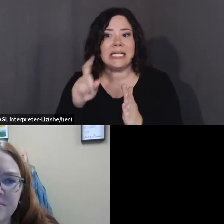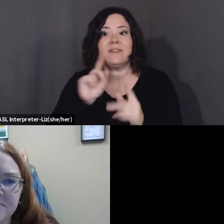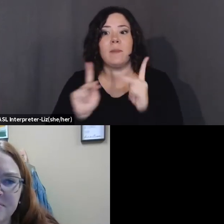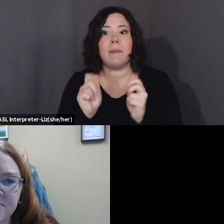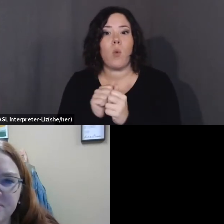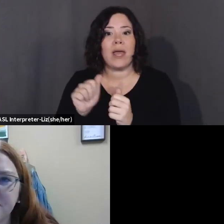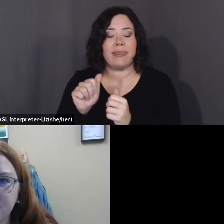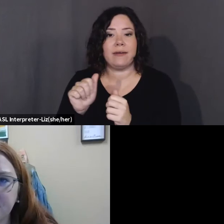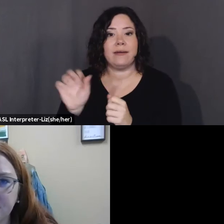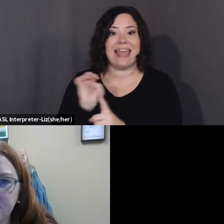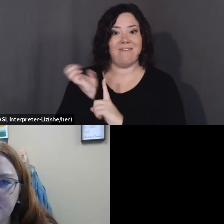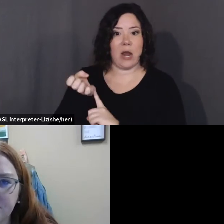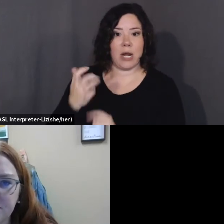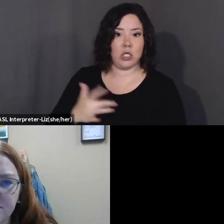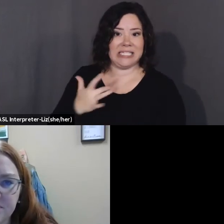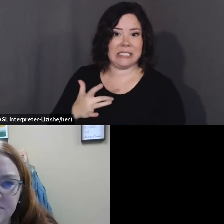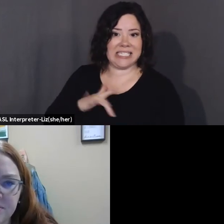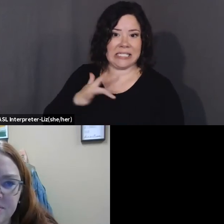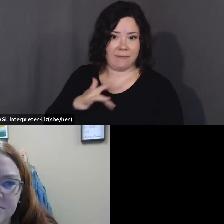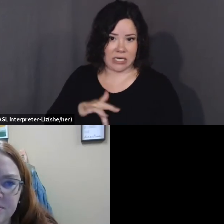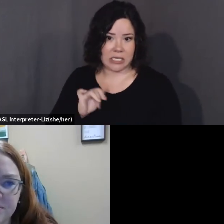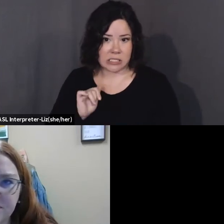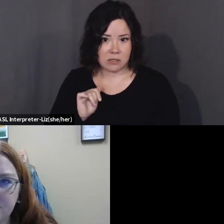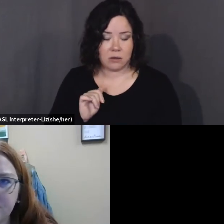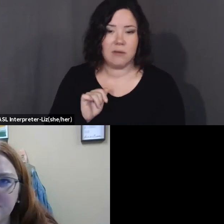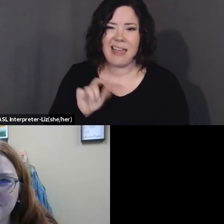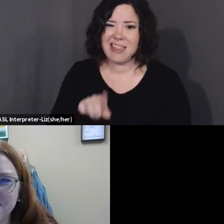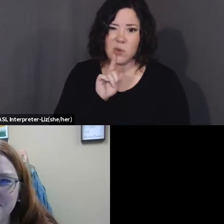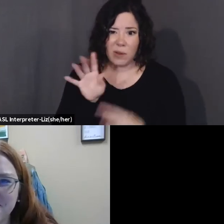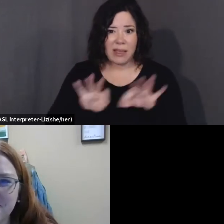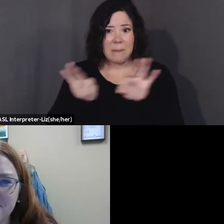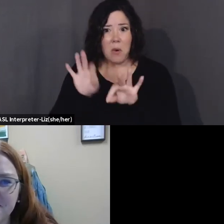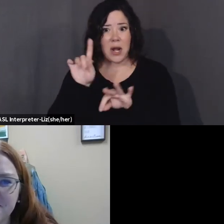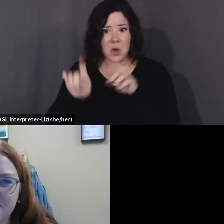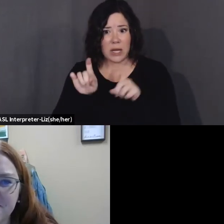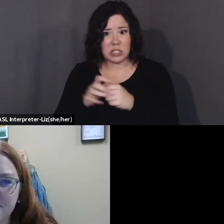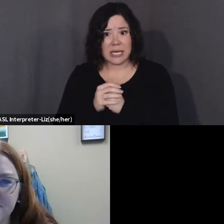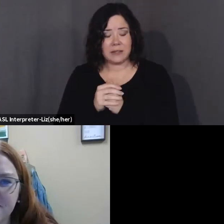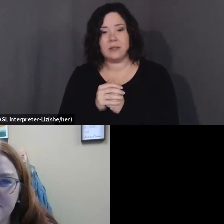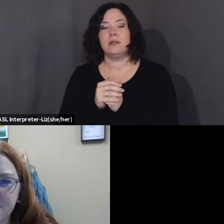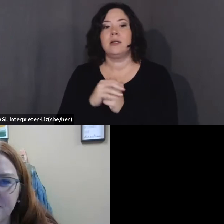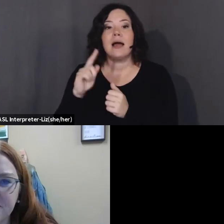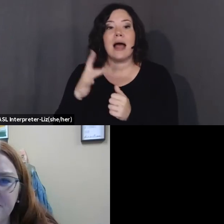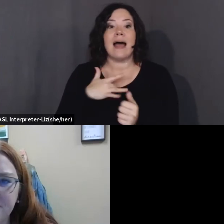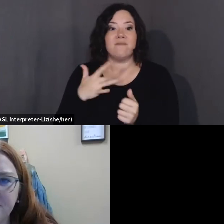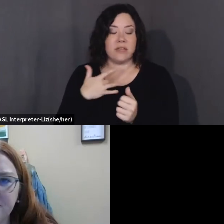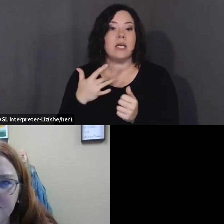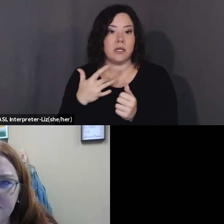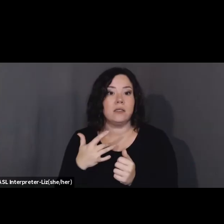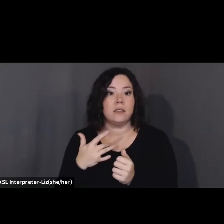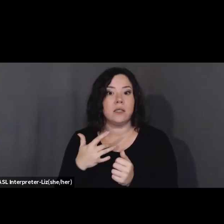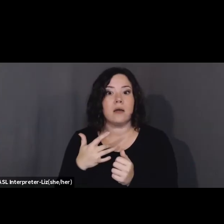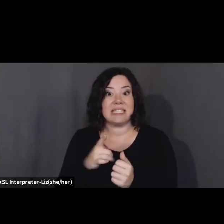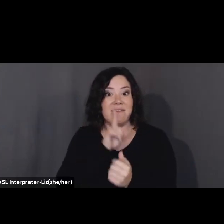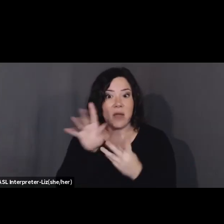think this is a super important question. And the one thing I would just say is that it's important that it be super consumer driven,